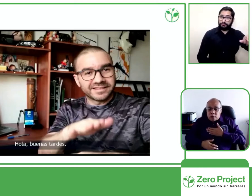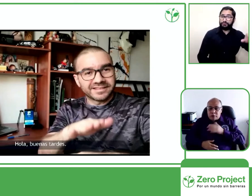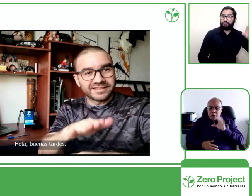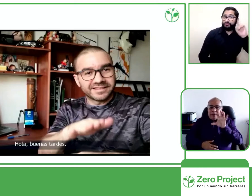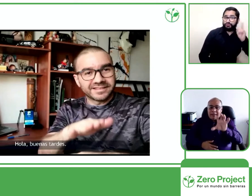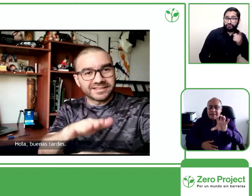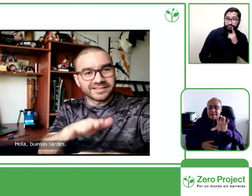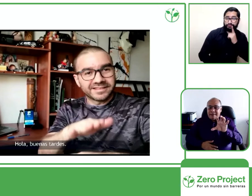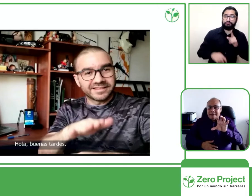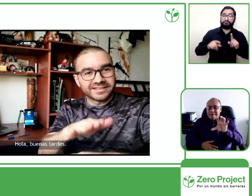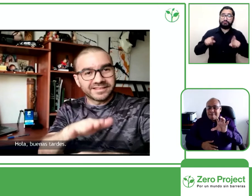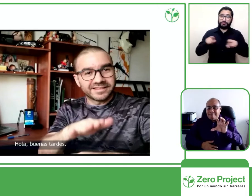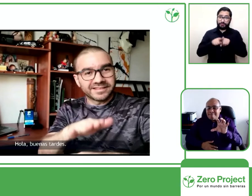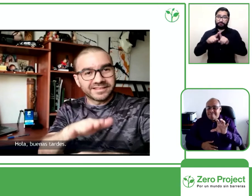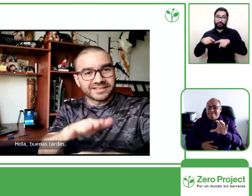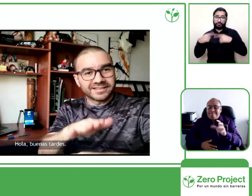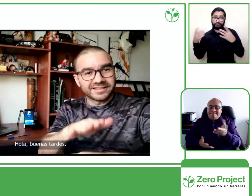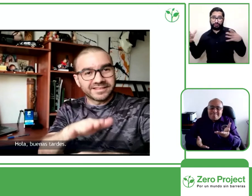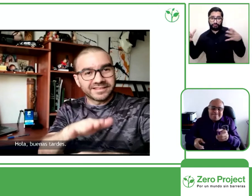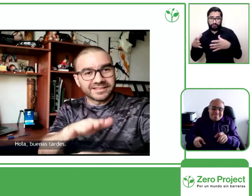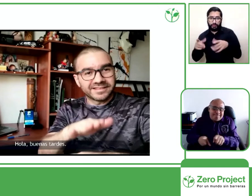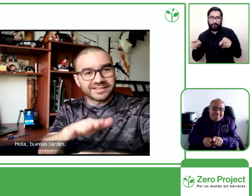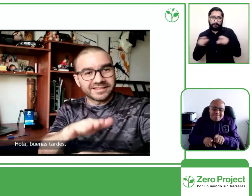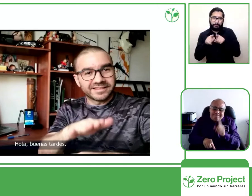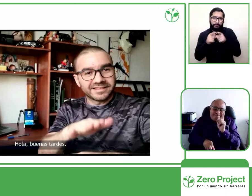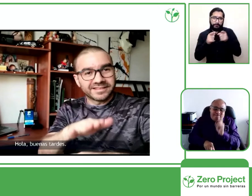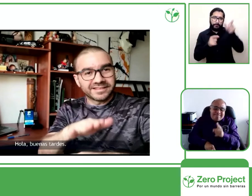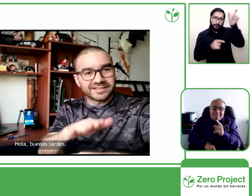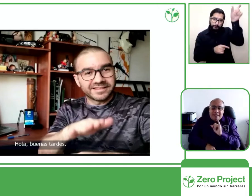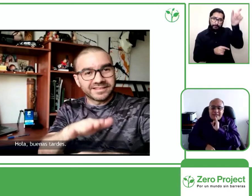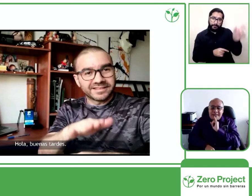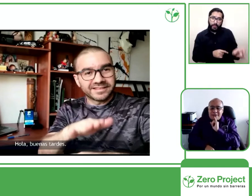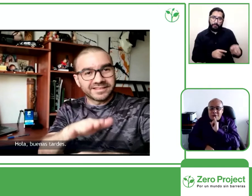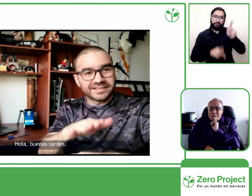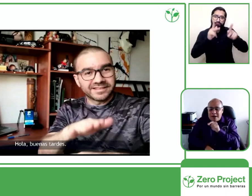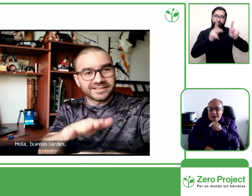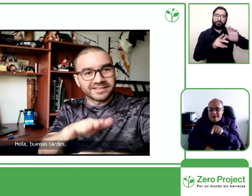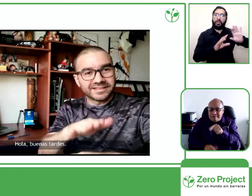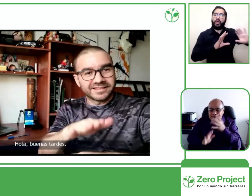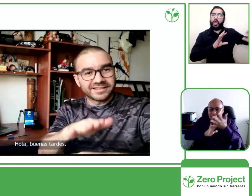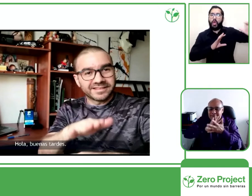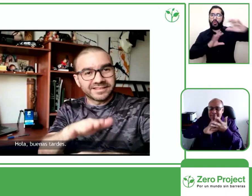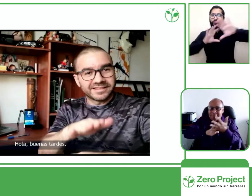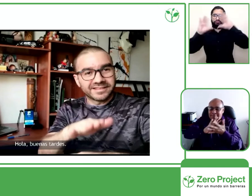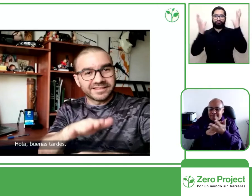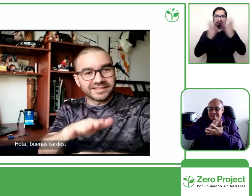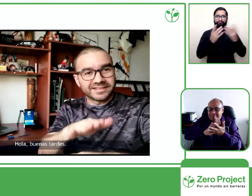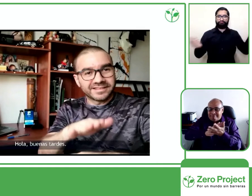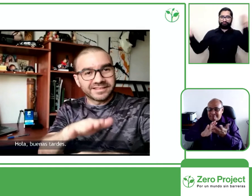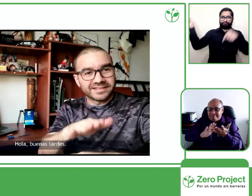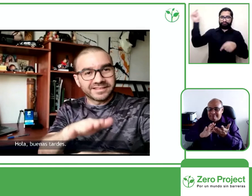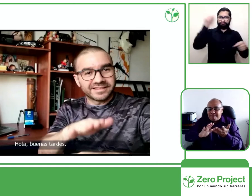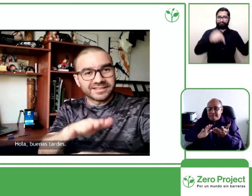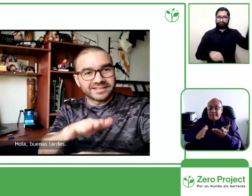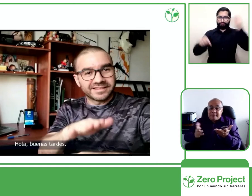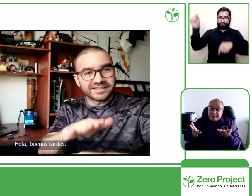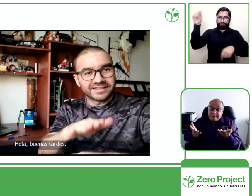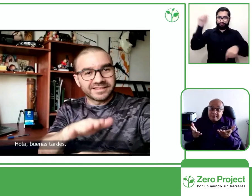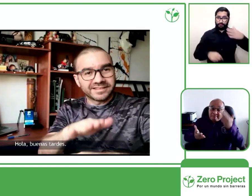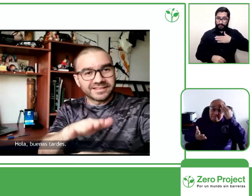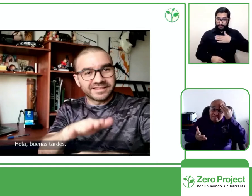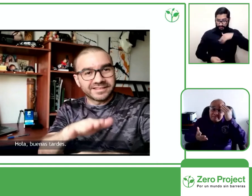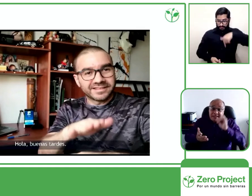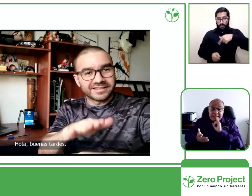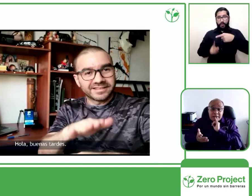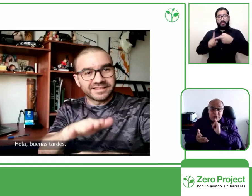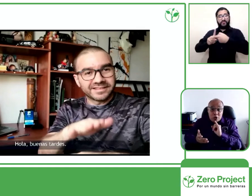are basically foreigners in our own land, right, in our own countries. So we